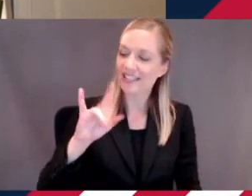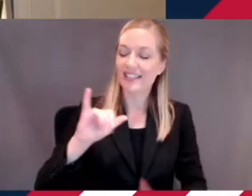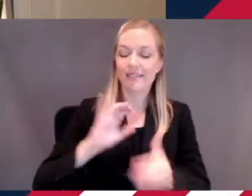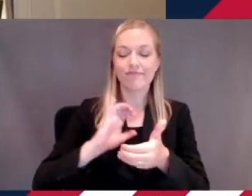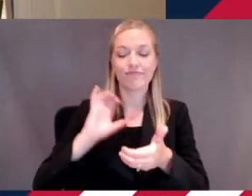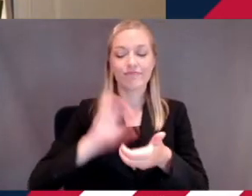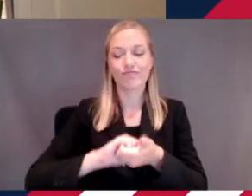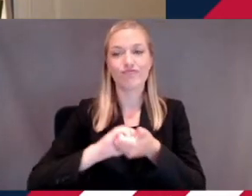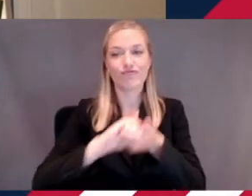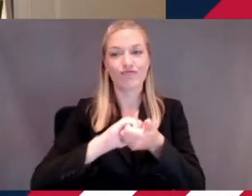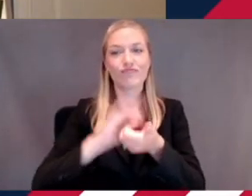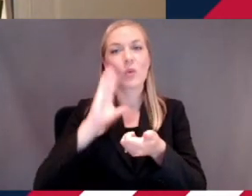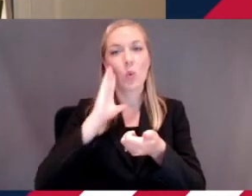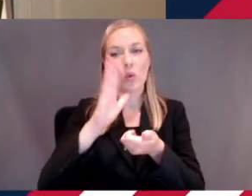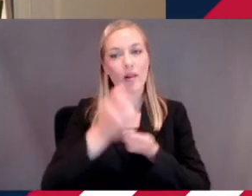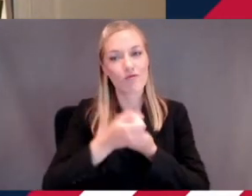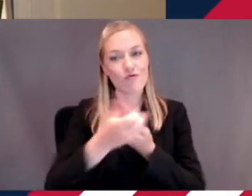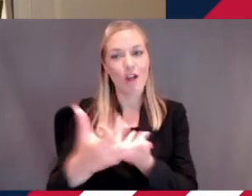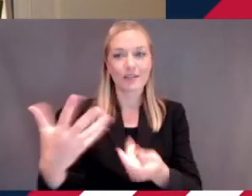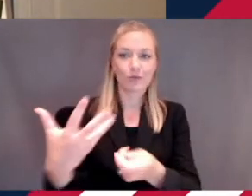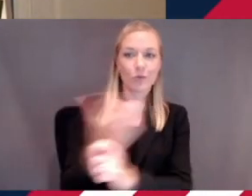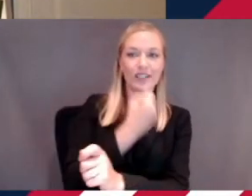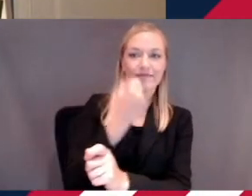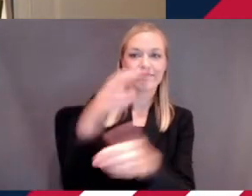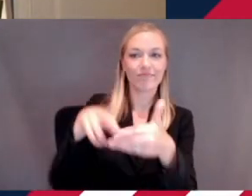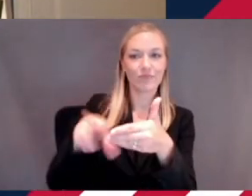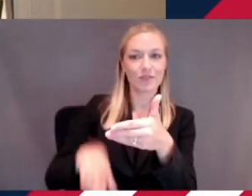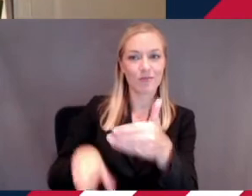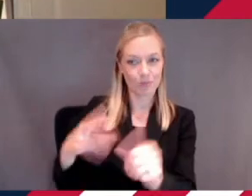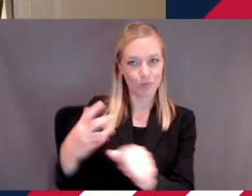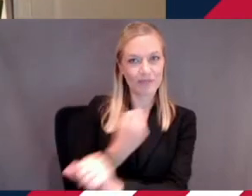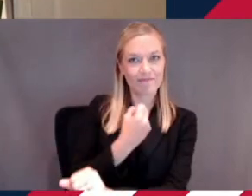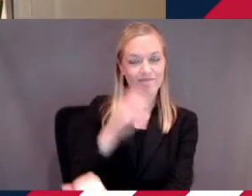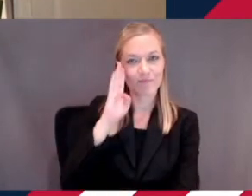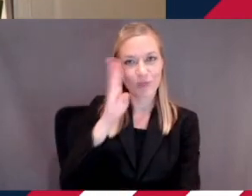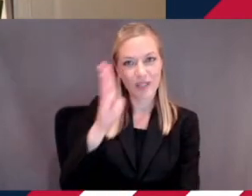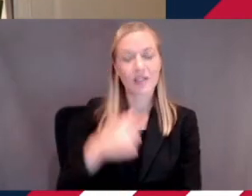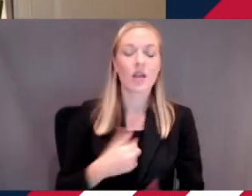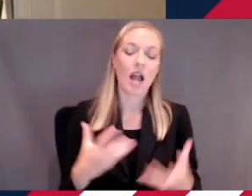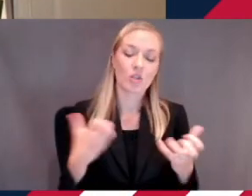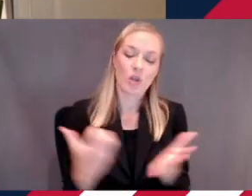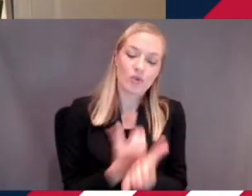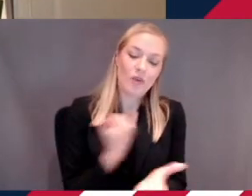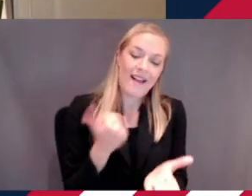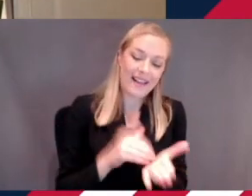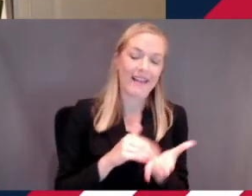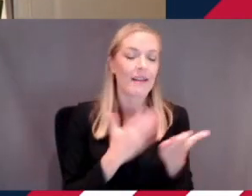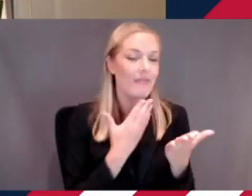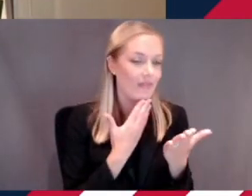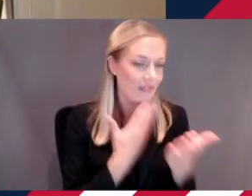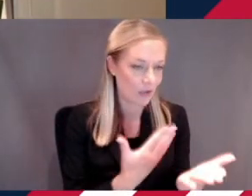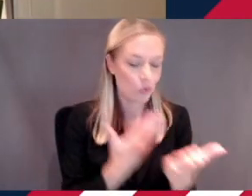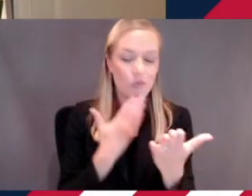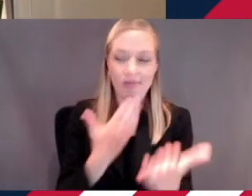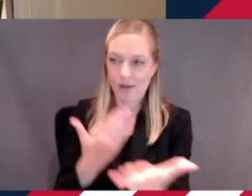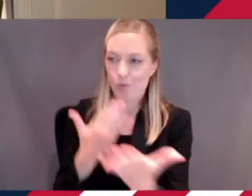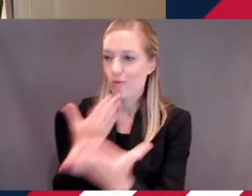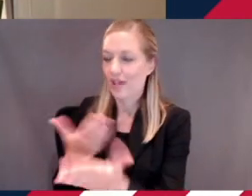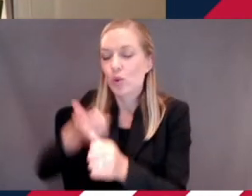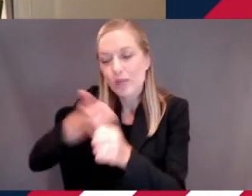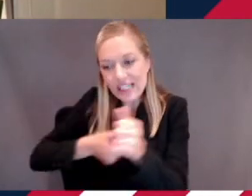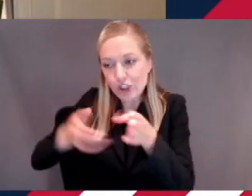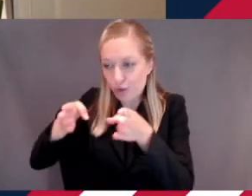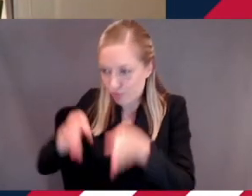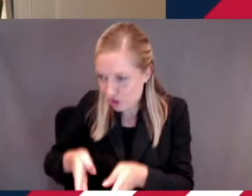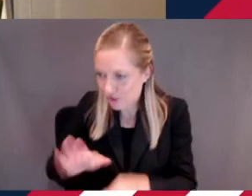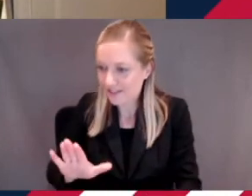in November. Again, I want to say thank you to every single one of you. The work you have done has been